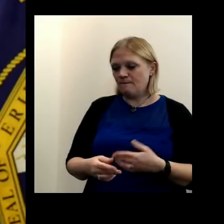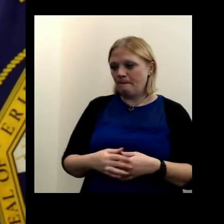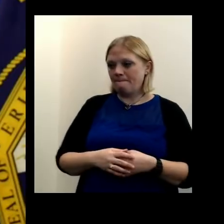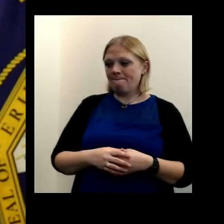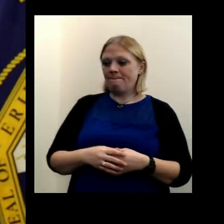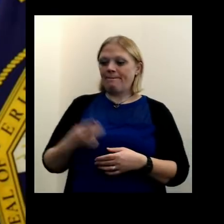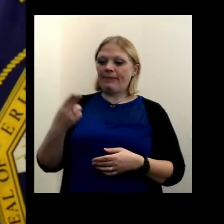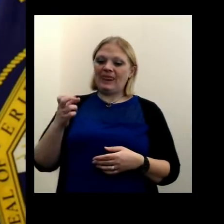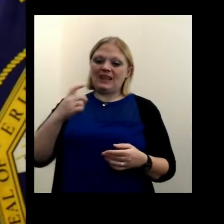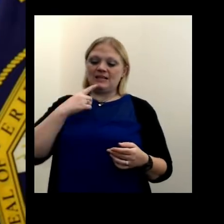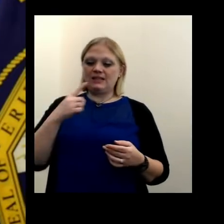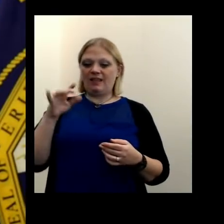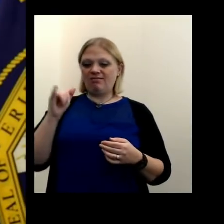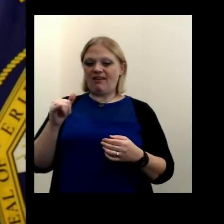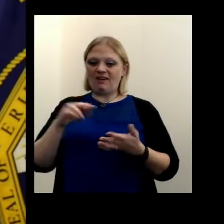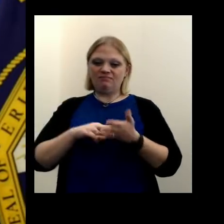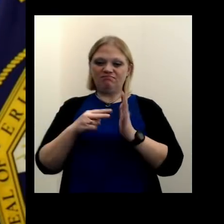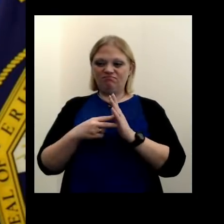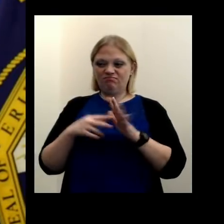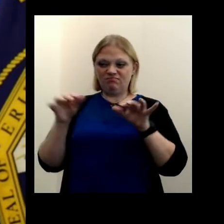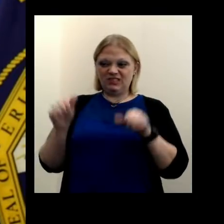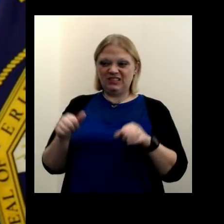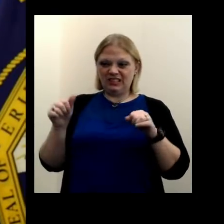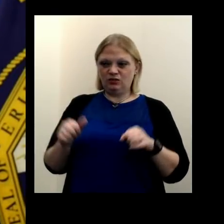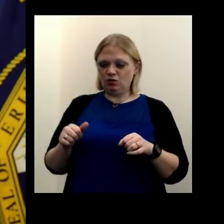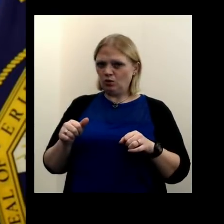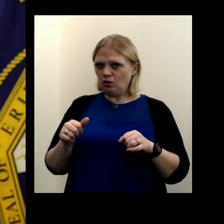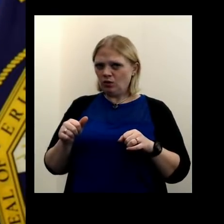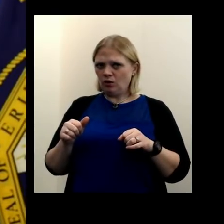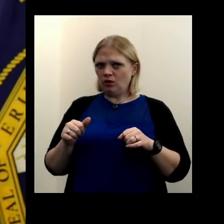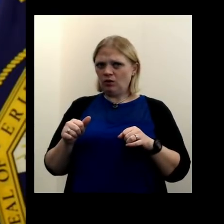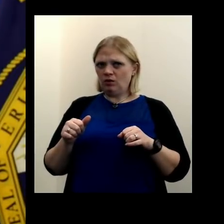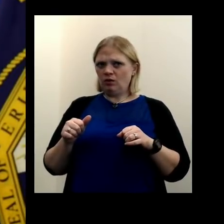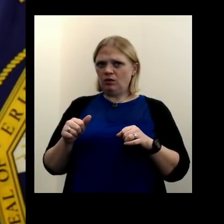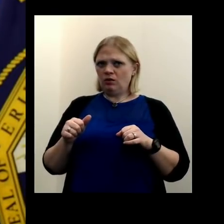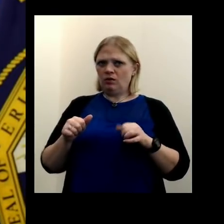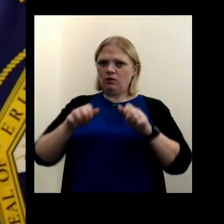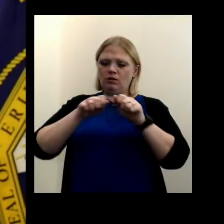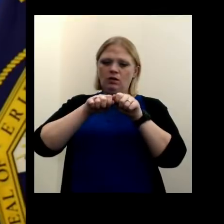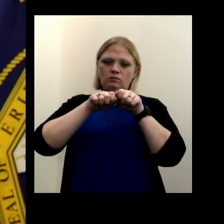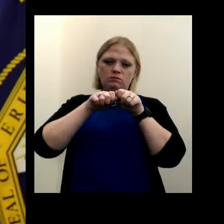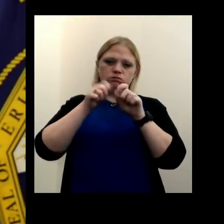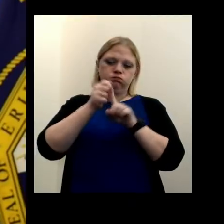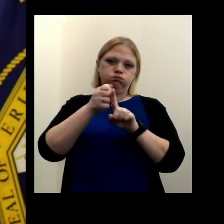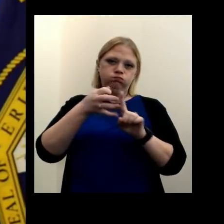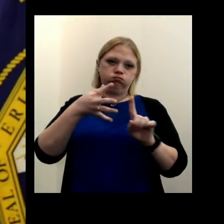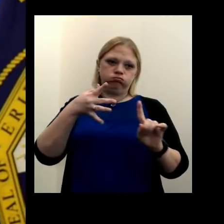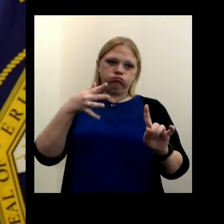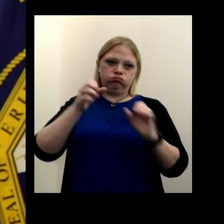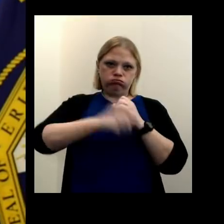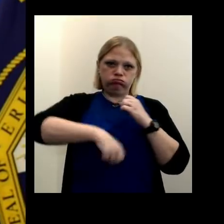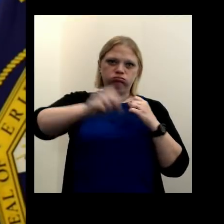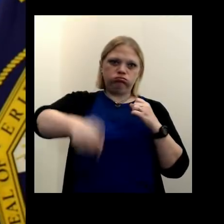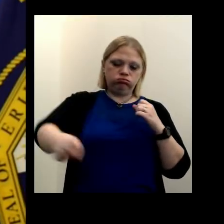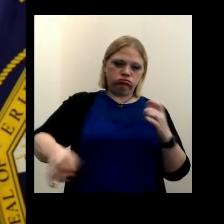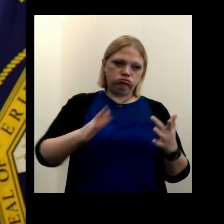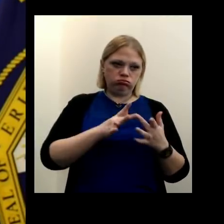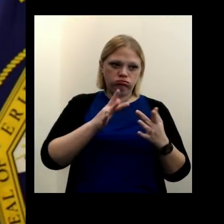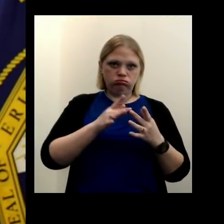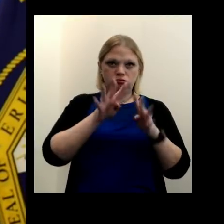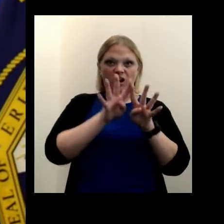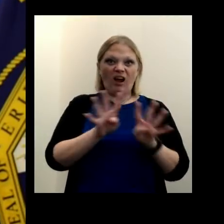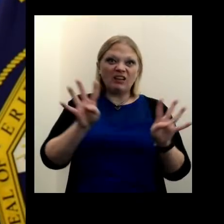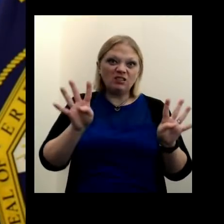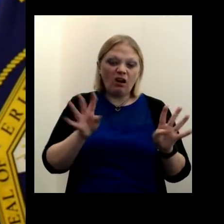that kind of leads to a potential cascading of contacts because we have Hanukkah coming up